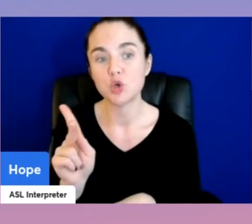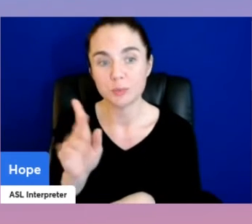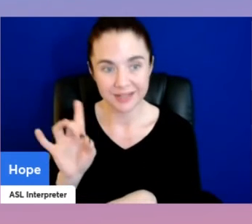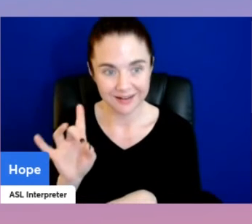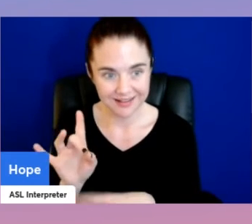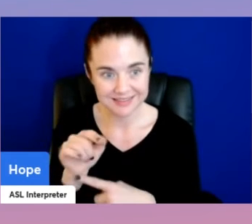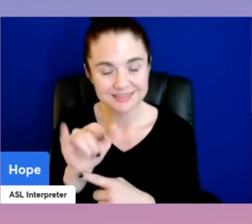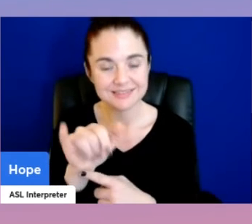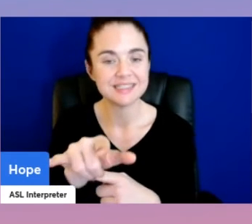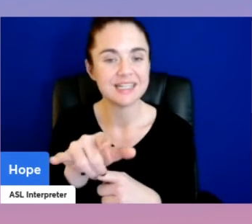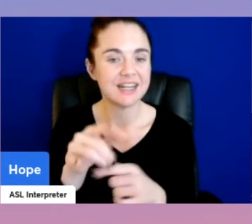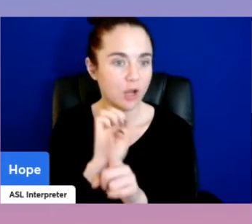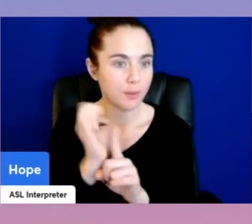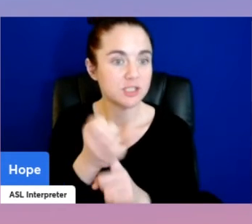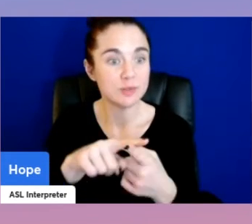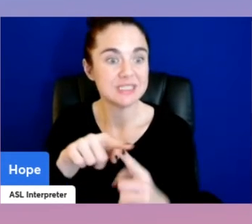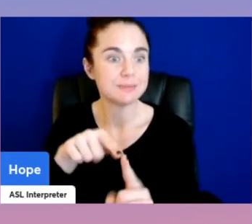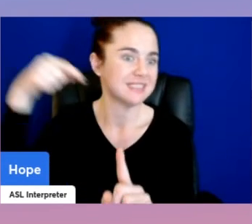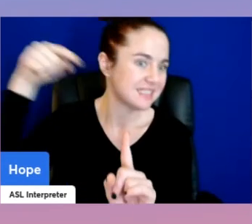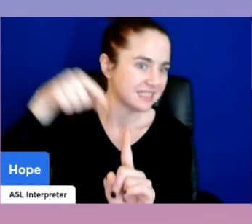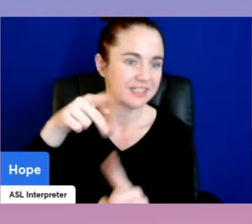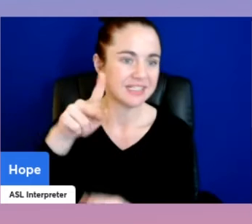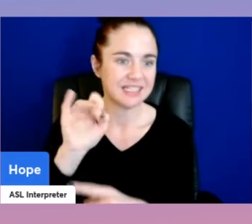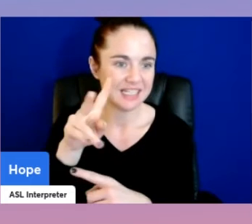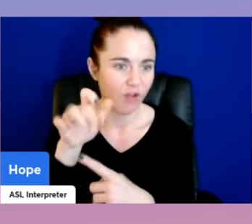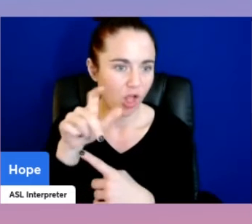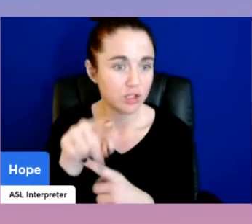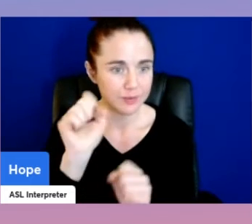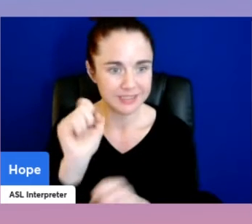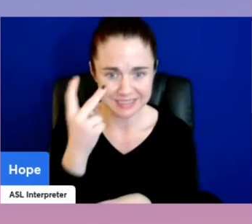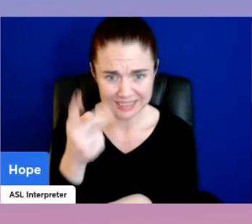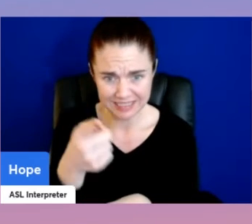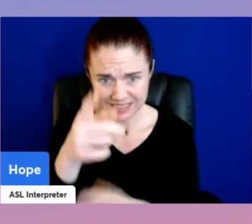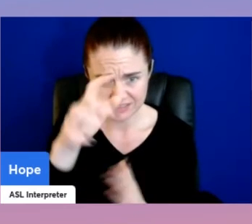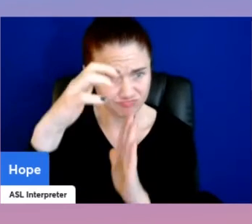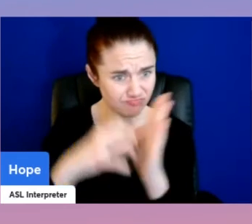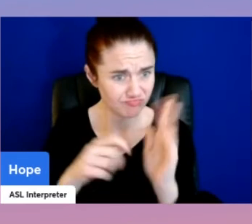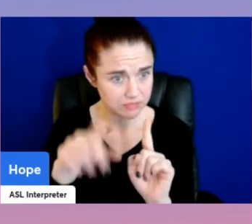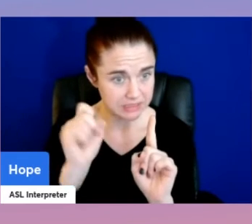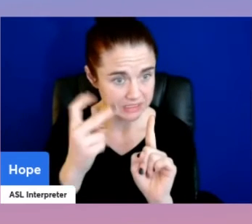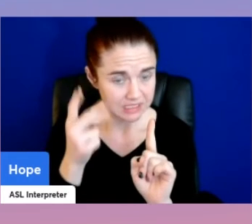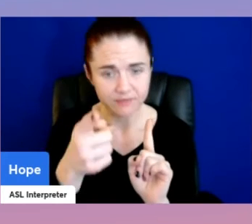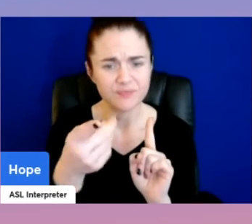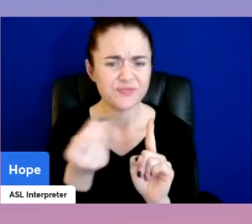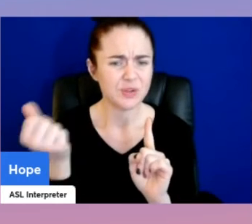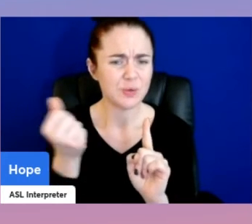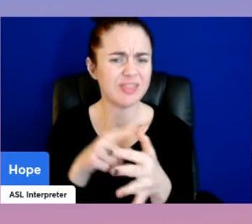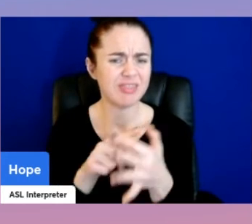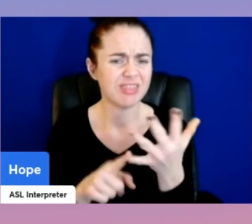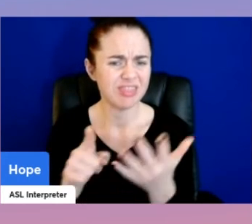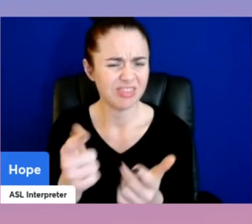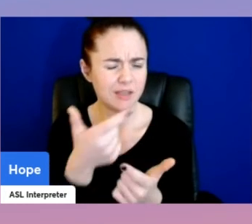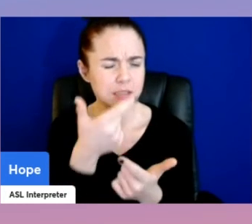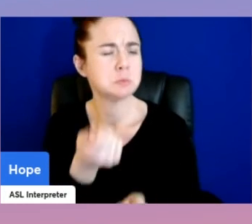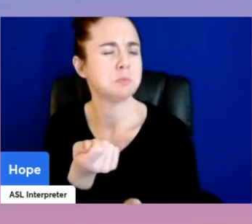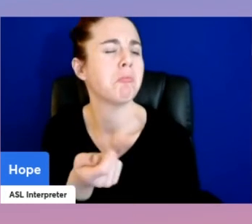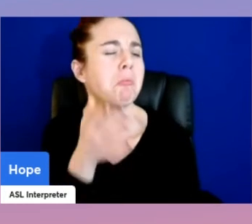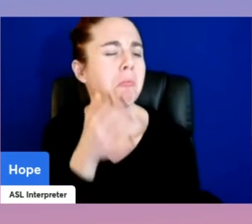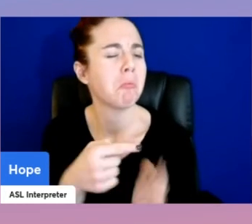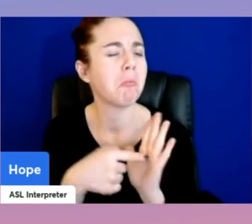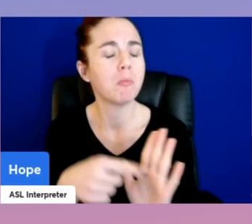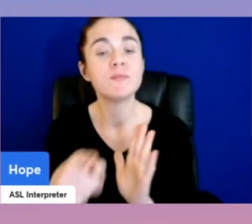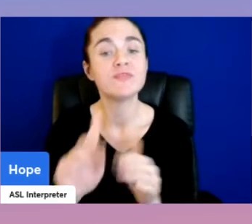to a specific Key Vault. And you can see in this manifest that there's a couple of things that are of interest here. Number one, the